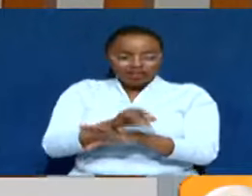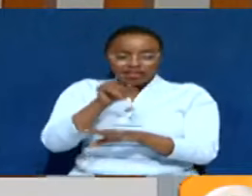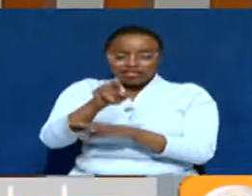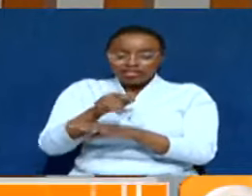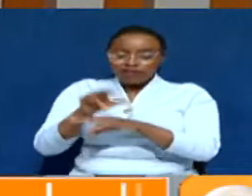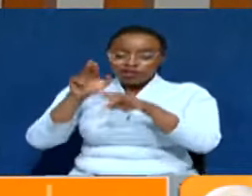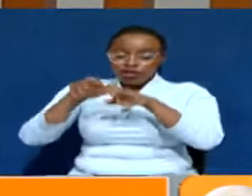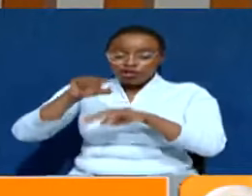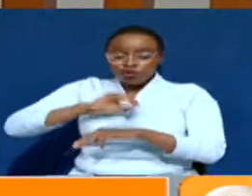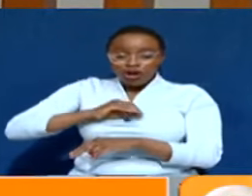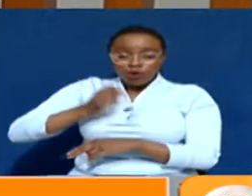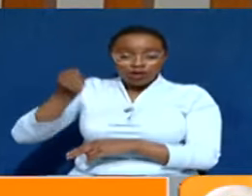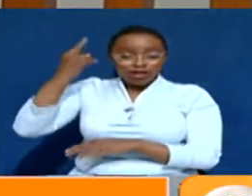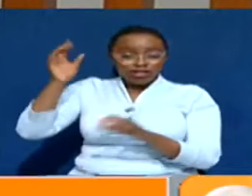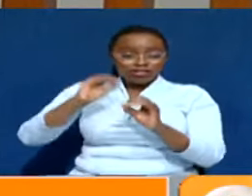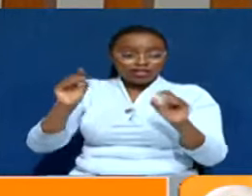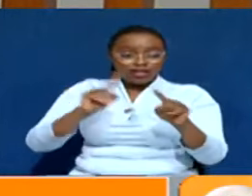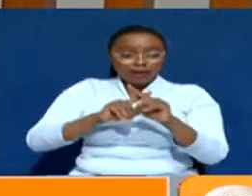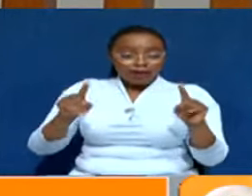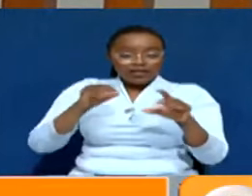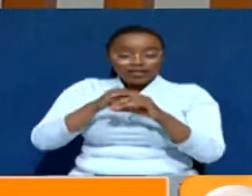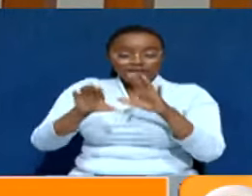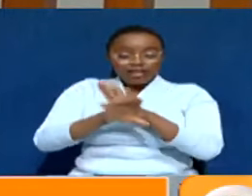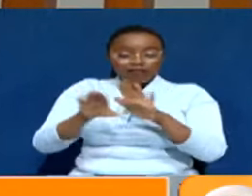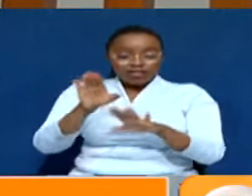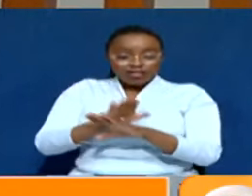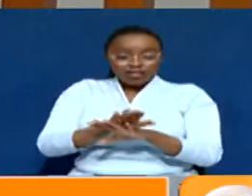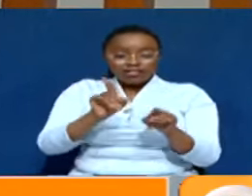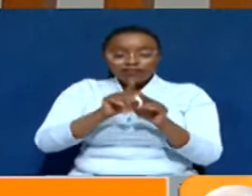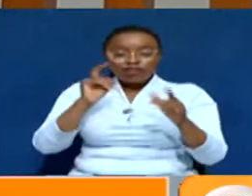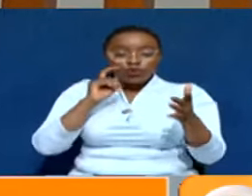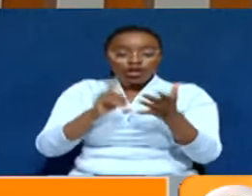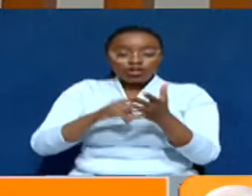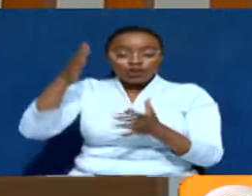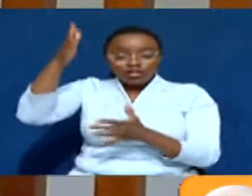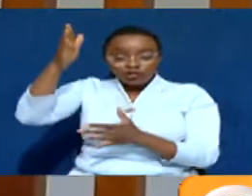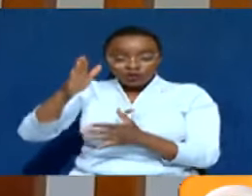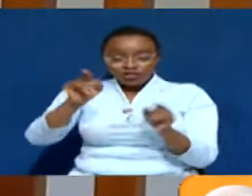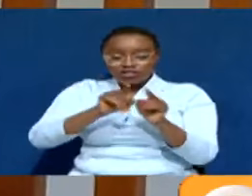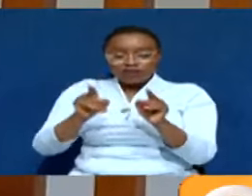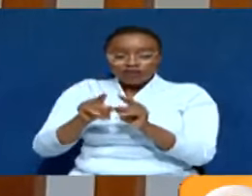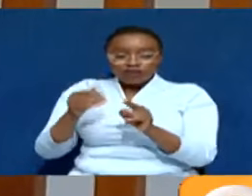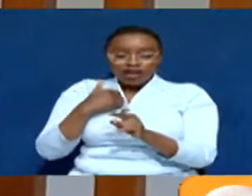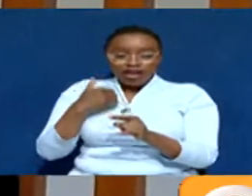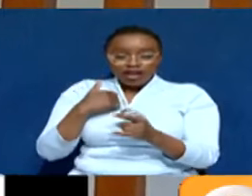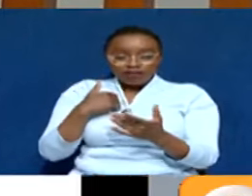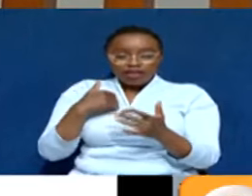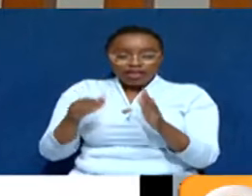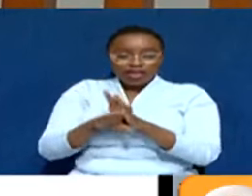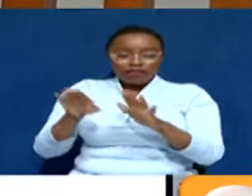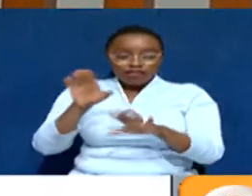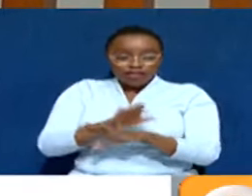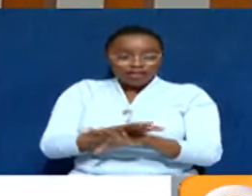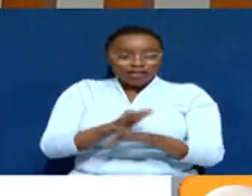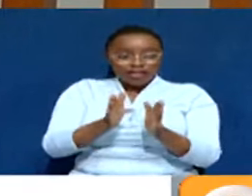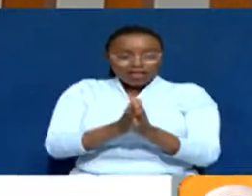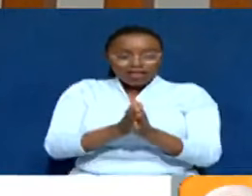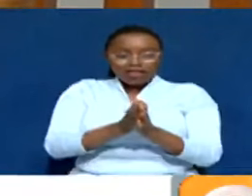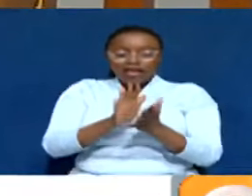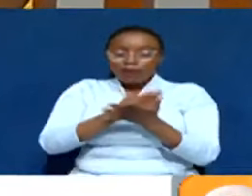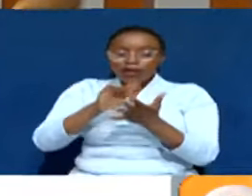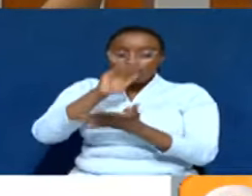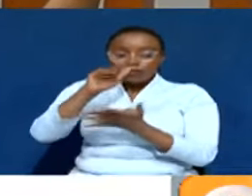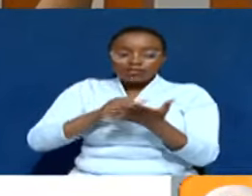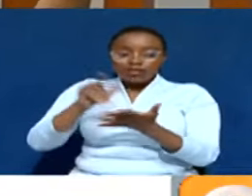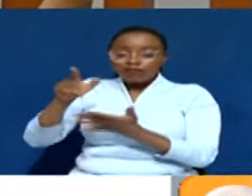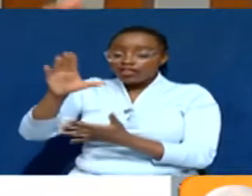not lean on your own understanding, but in everything, acknowledge God. Mm. Put God inside. Let him be the center.